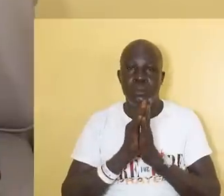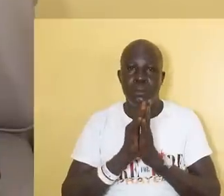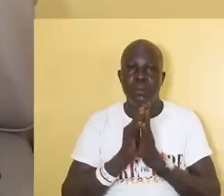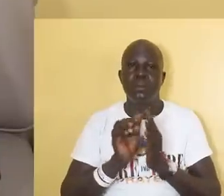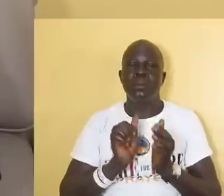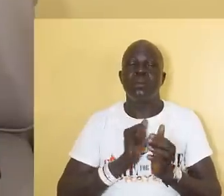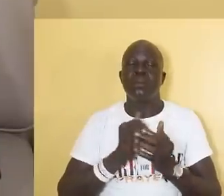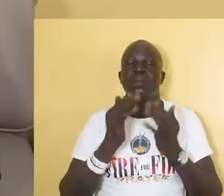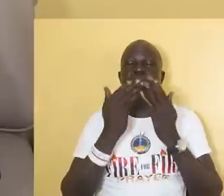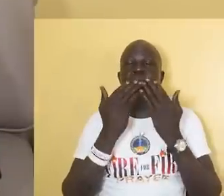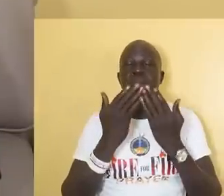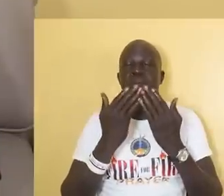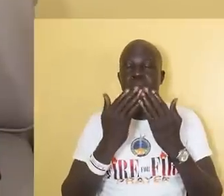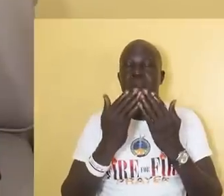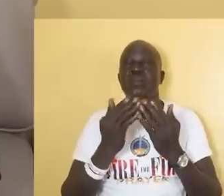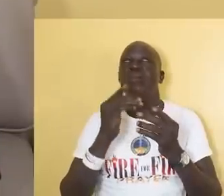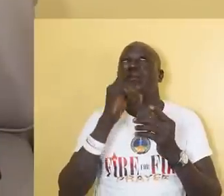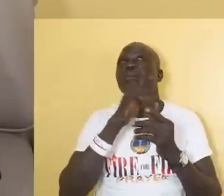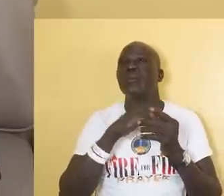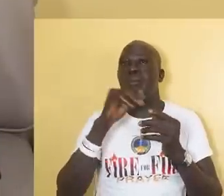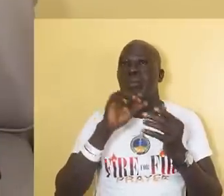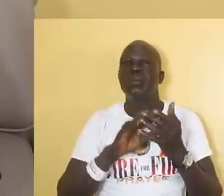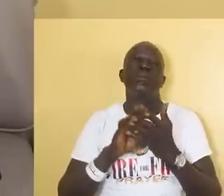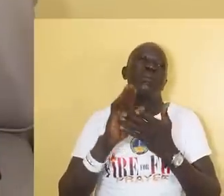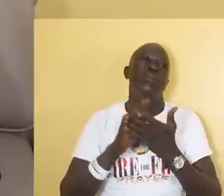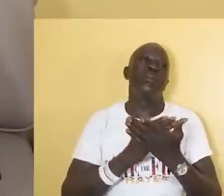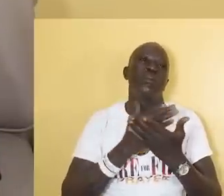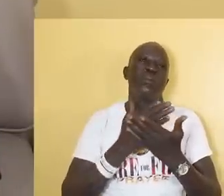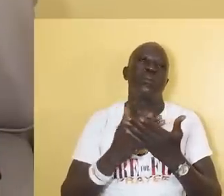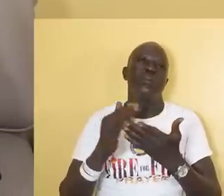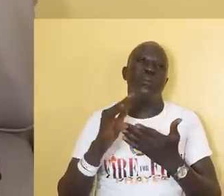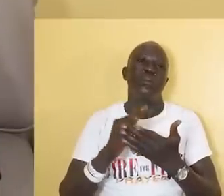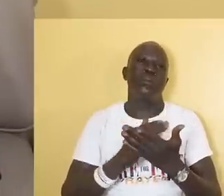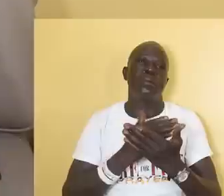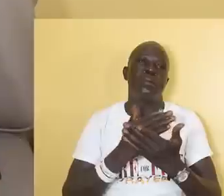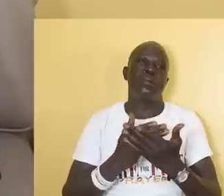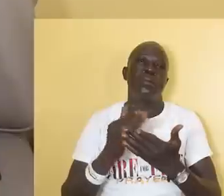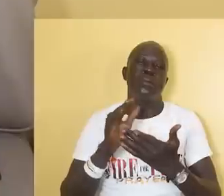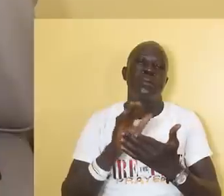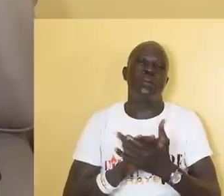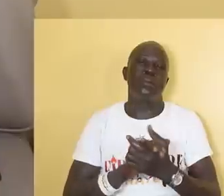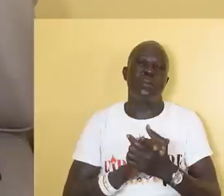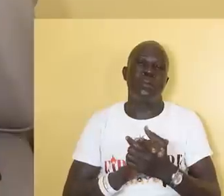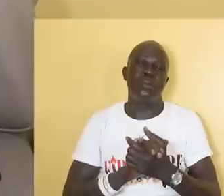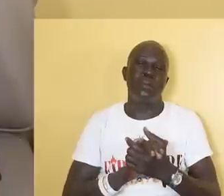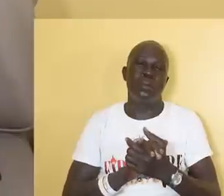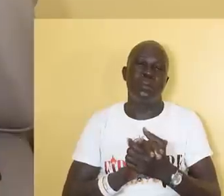appreciation mo dupe onibu ore baba bo pe